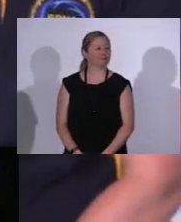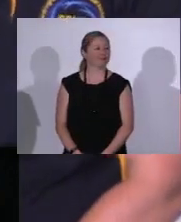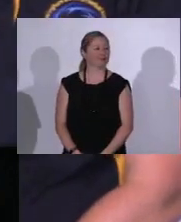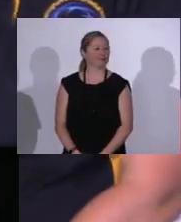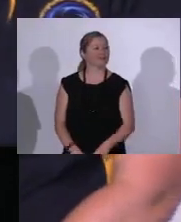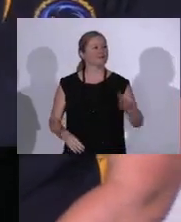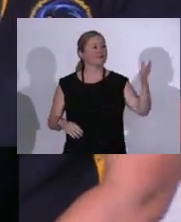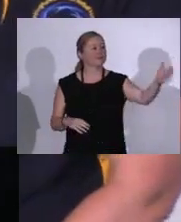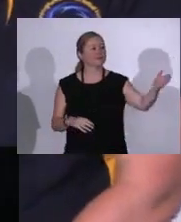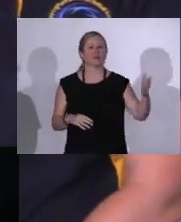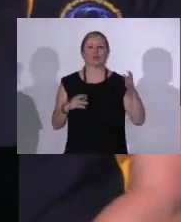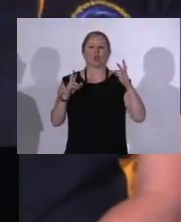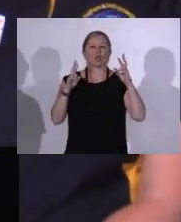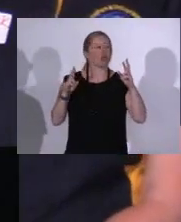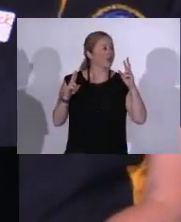Thank you very much.